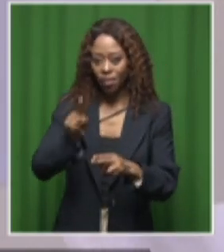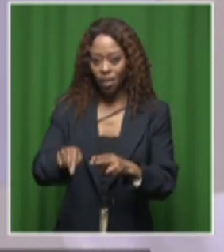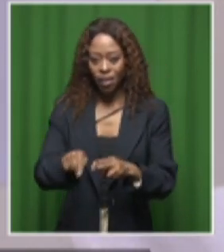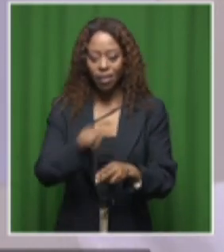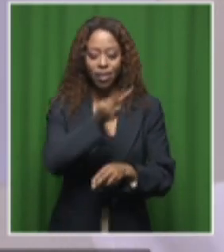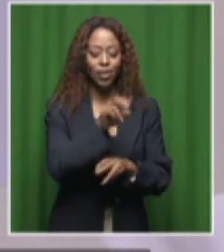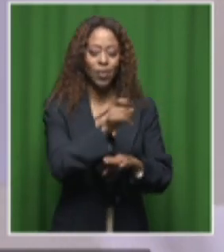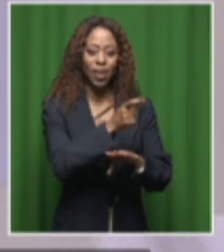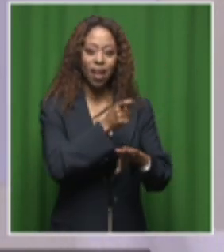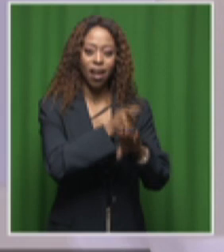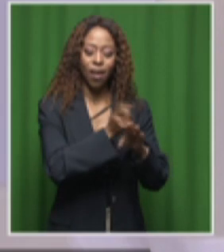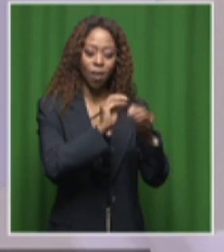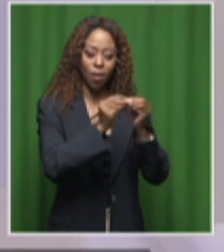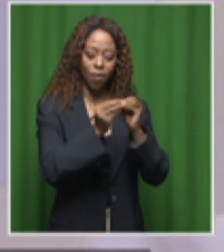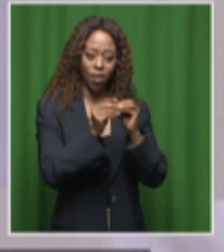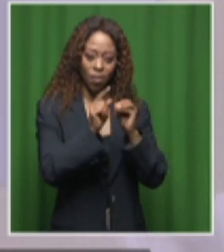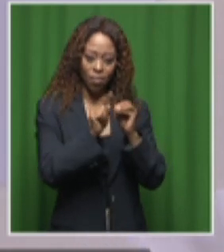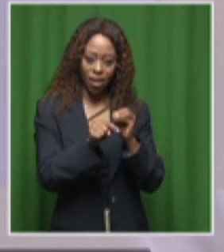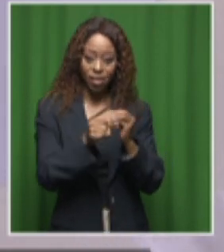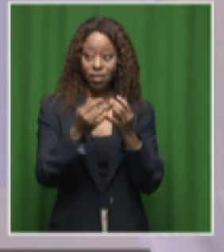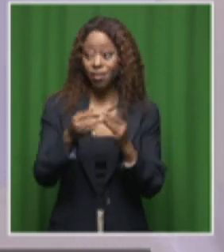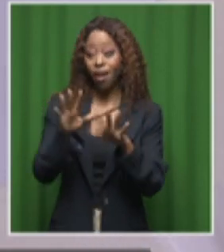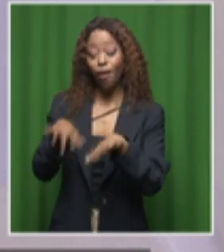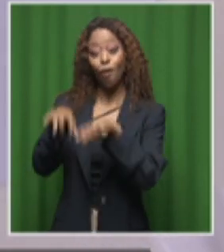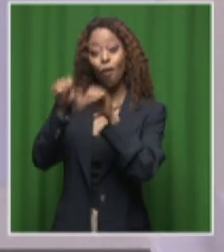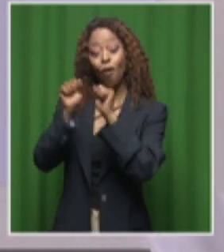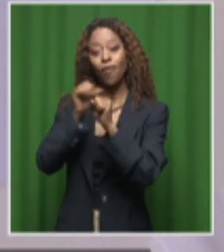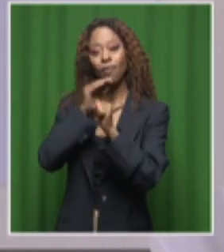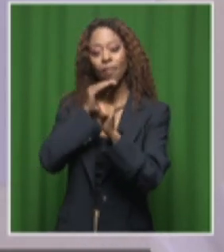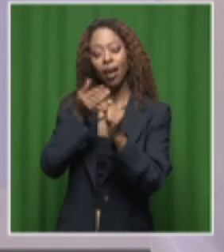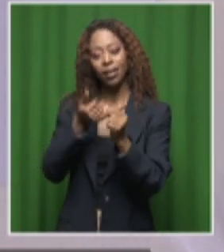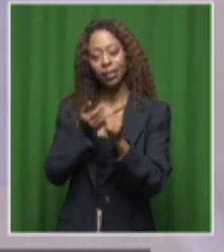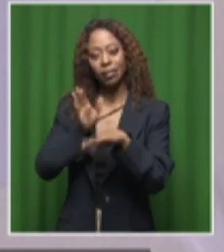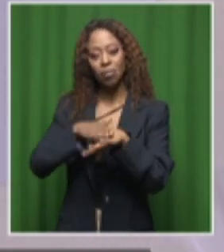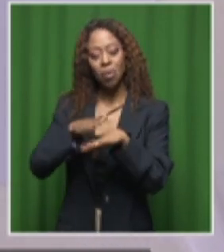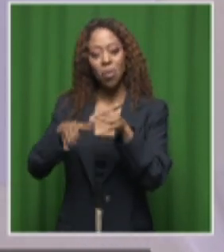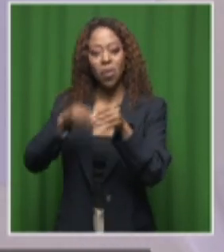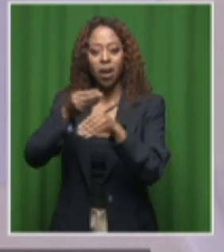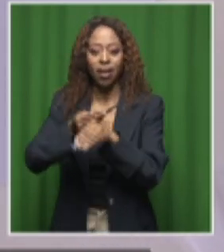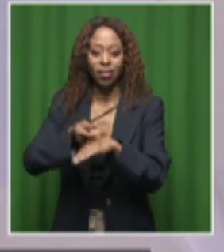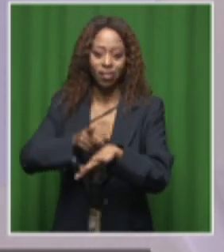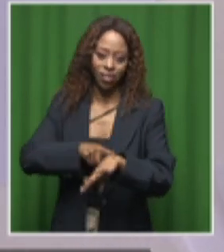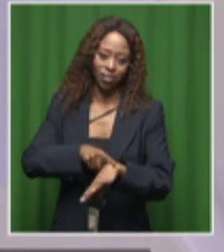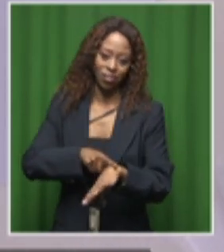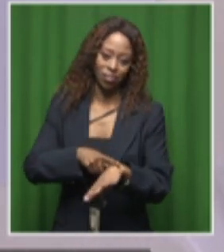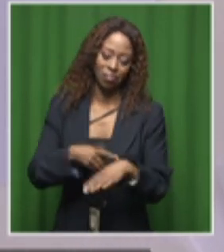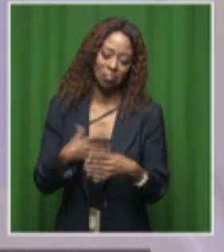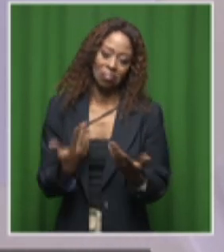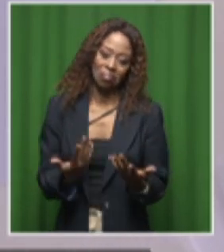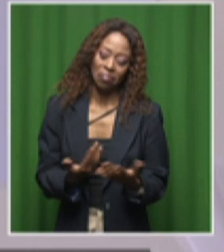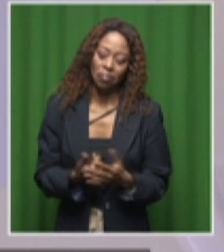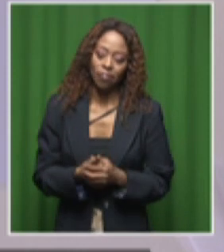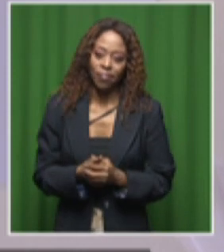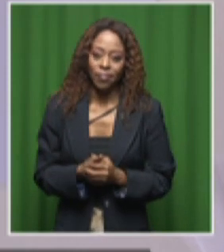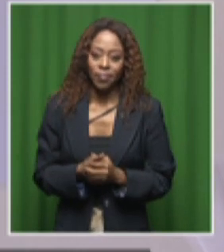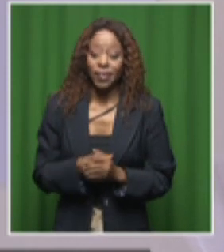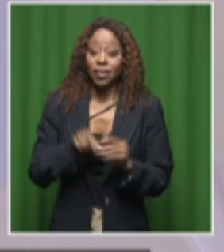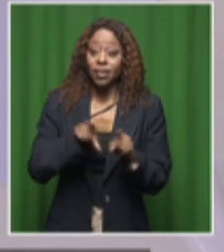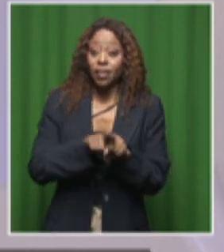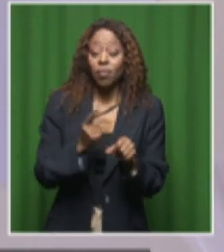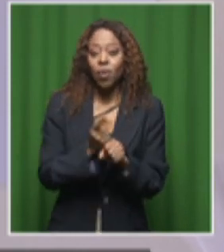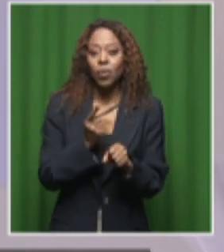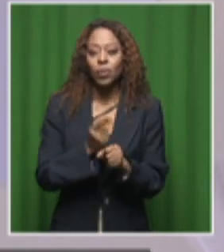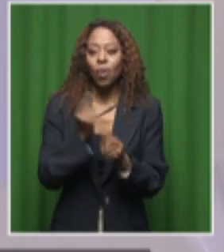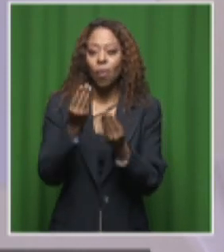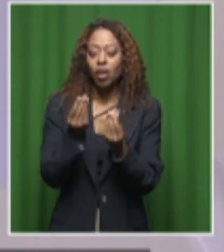20 hours to create, if there's load shedding, that's gonna obviously push back how many hours you take to make it. And also